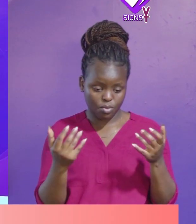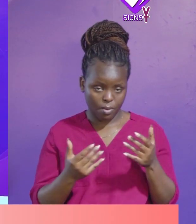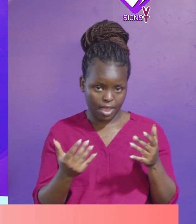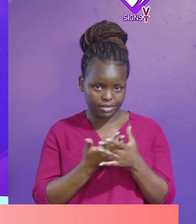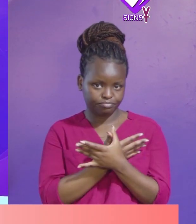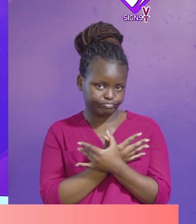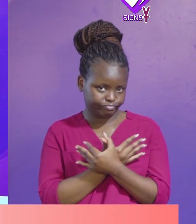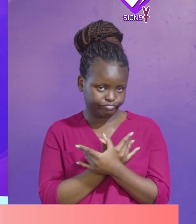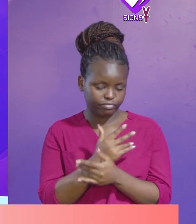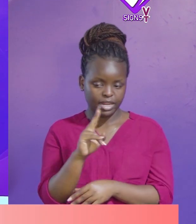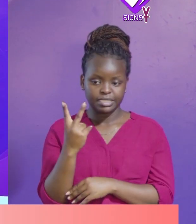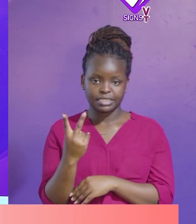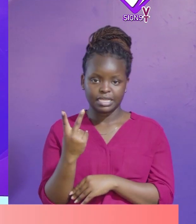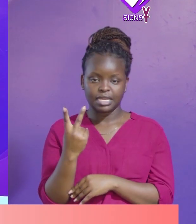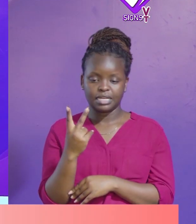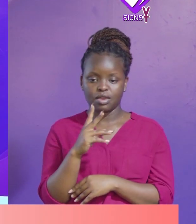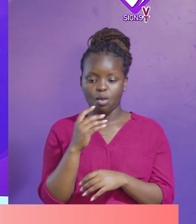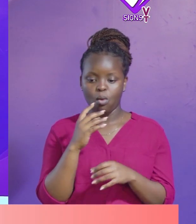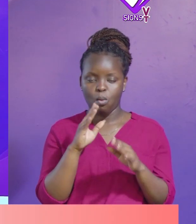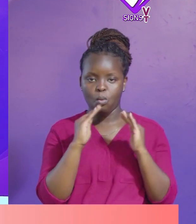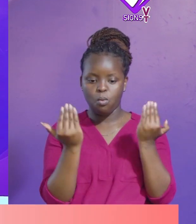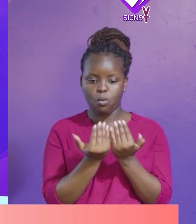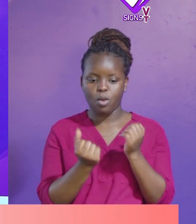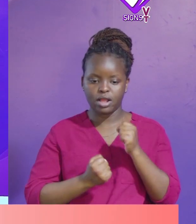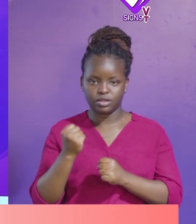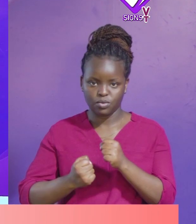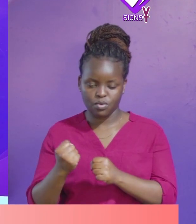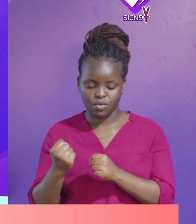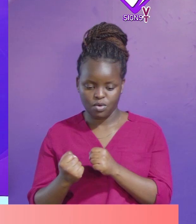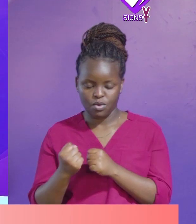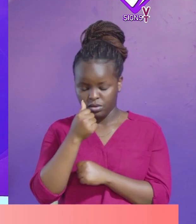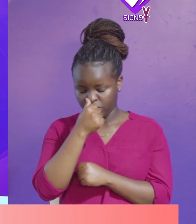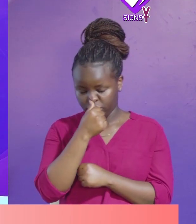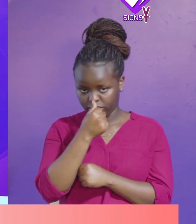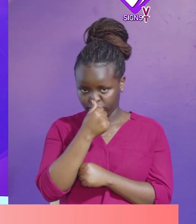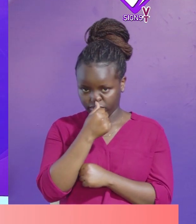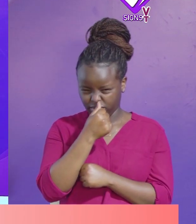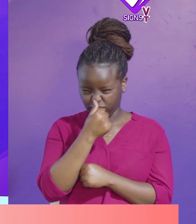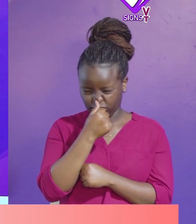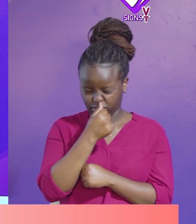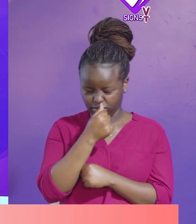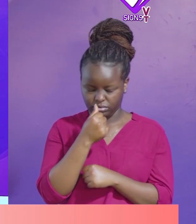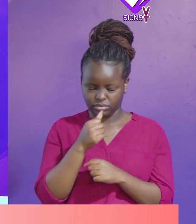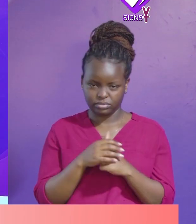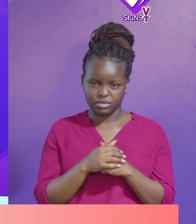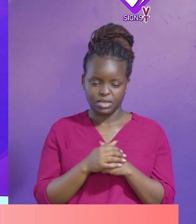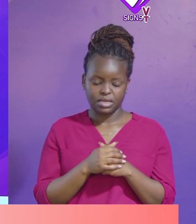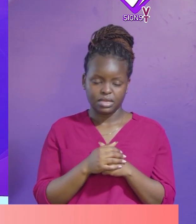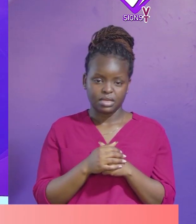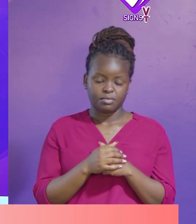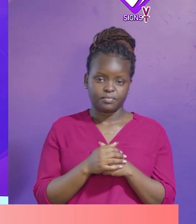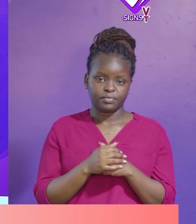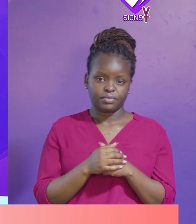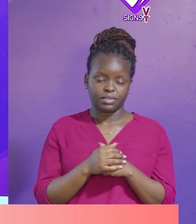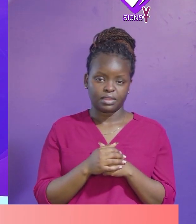during the Second World War, Germany built the Berlin Wall, and this make me remember also